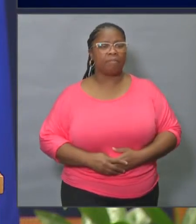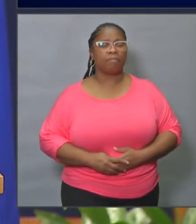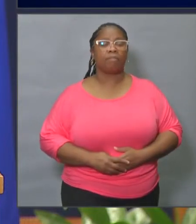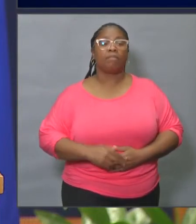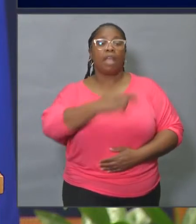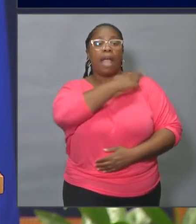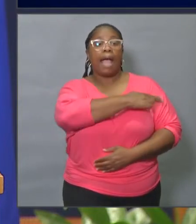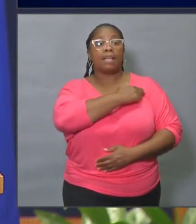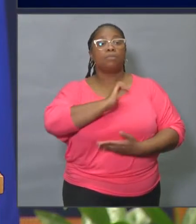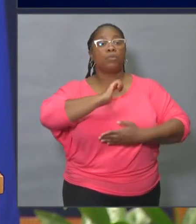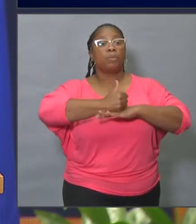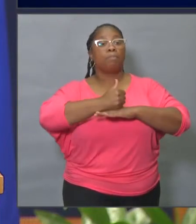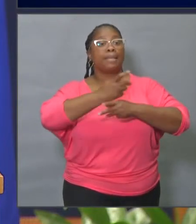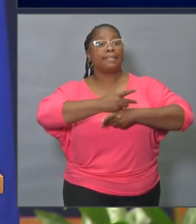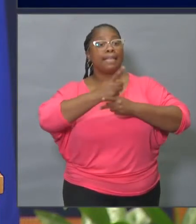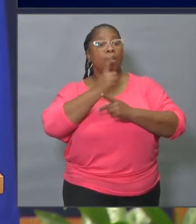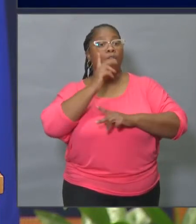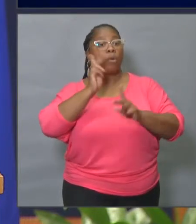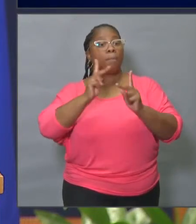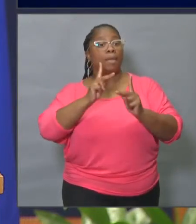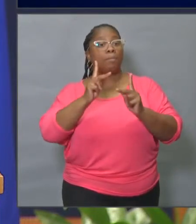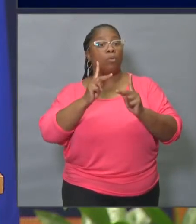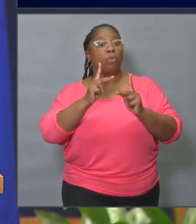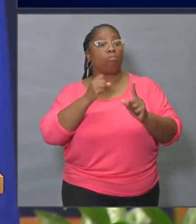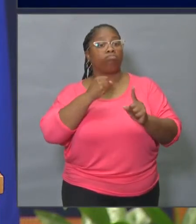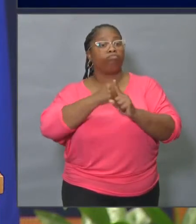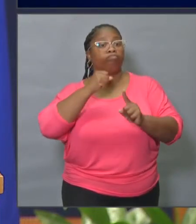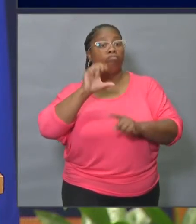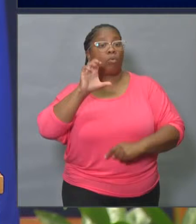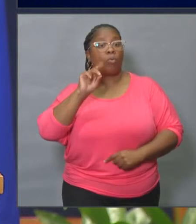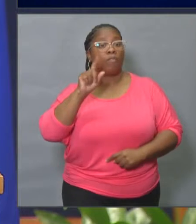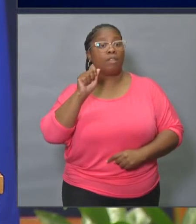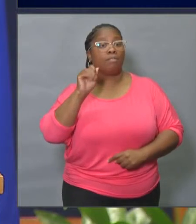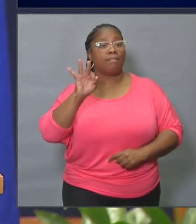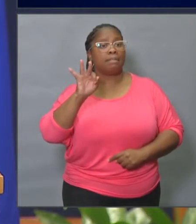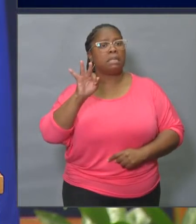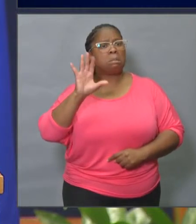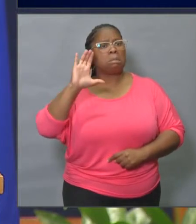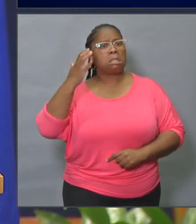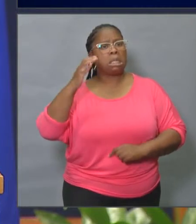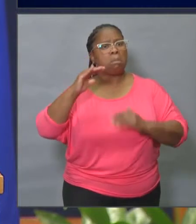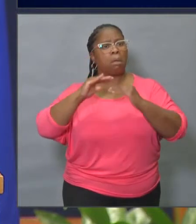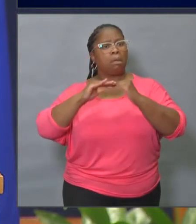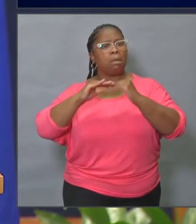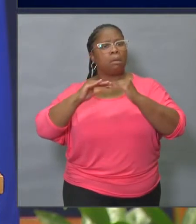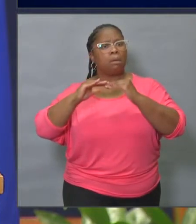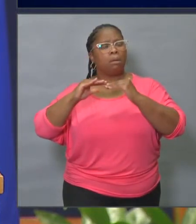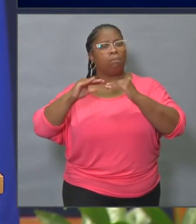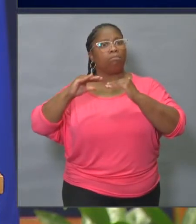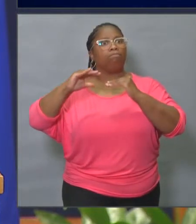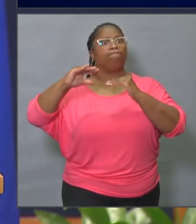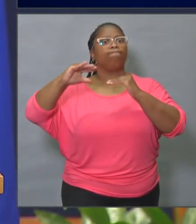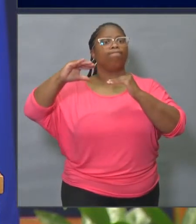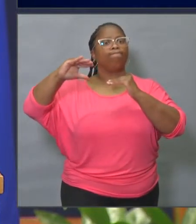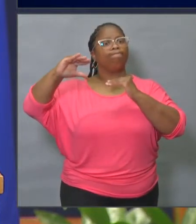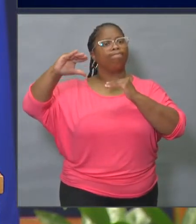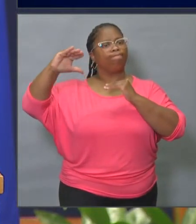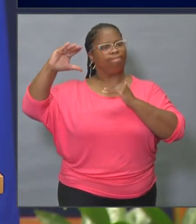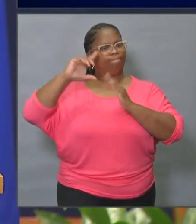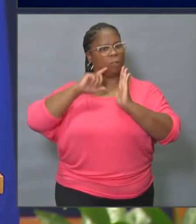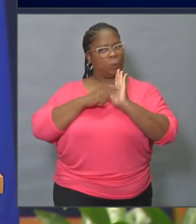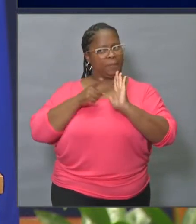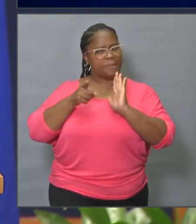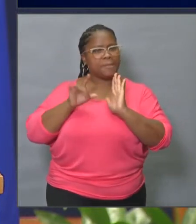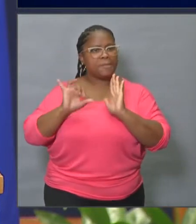hospital-based care for patients with COVID-19 appears generally stable or slightly uptrending. Over the past few weeks,